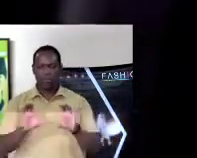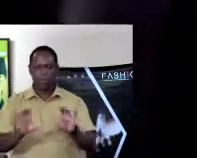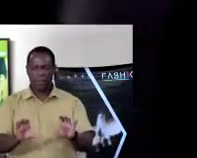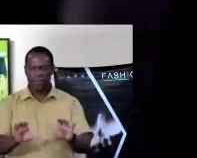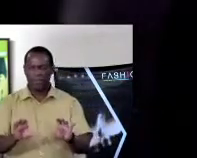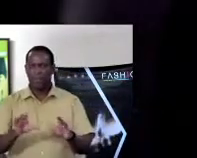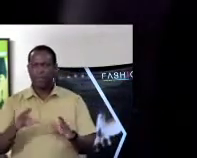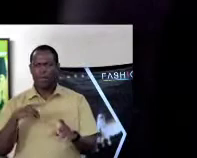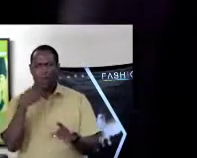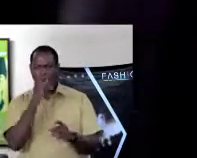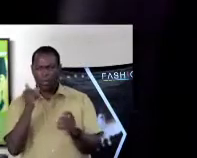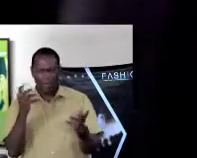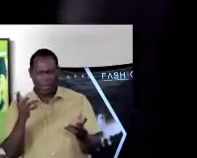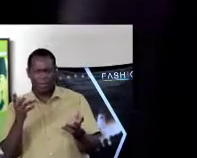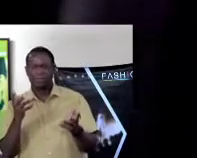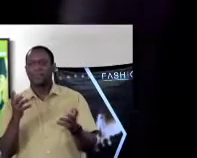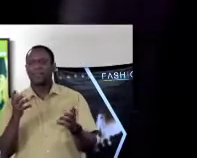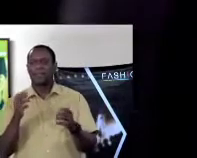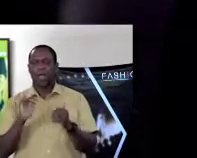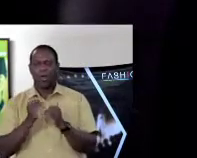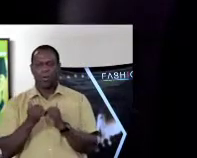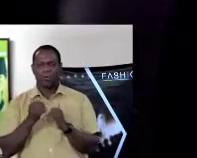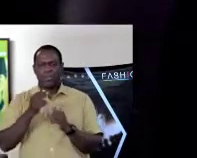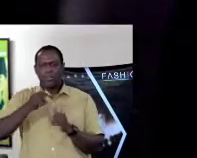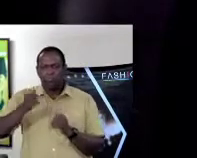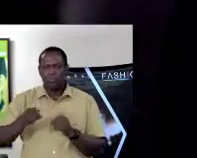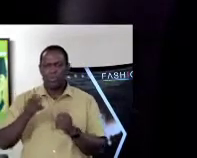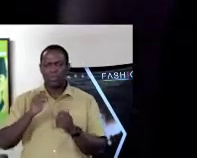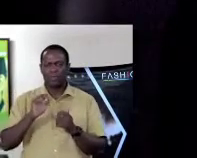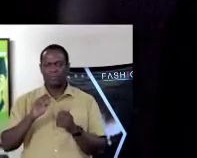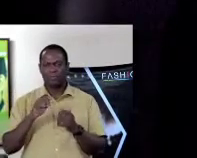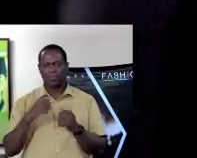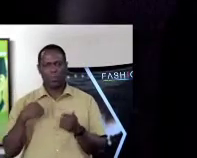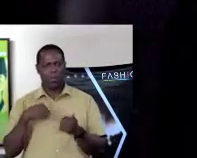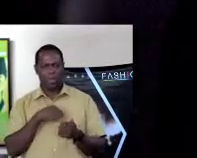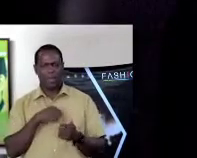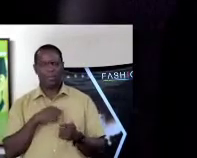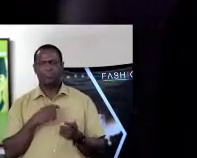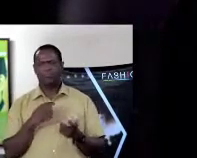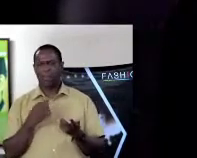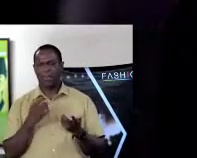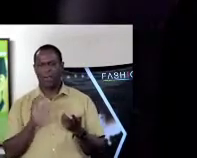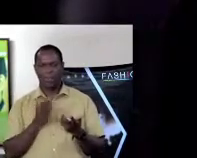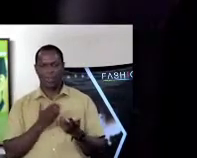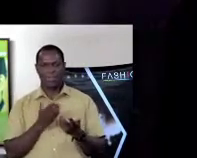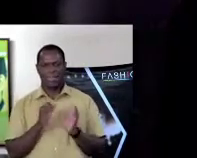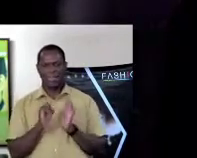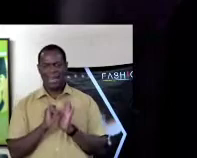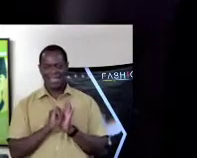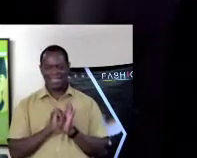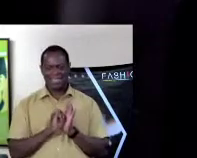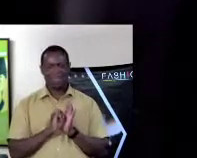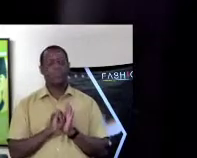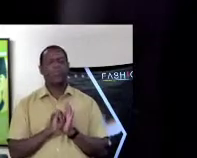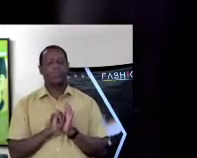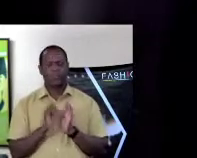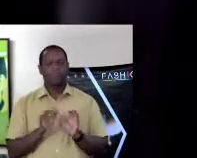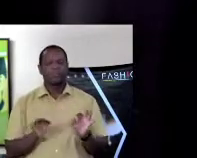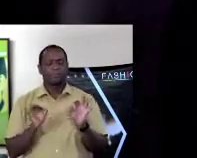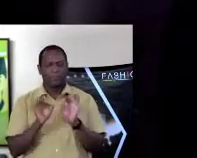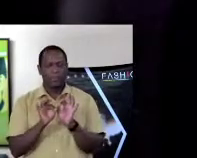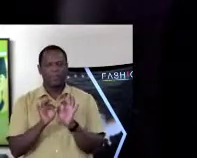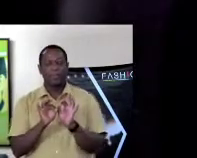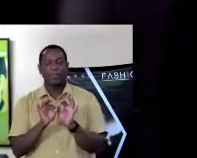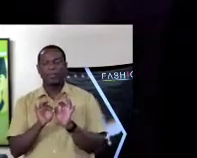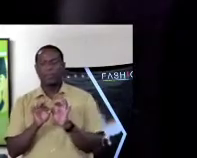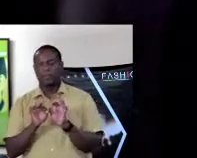ideal, because that uniqueness is what I feel we need to be pushing. It's almost like it's targeting niche markets